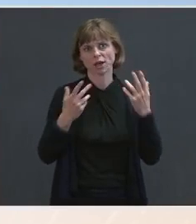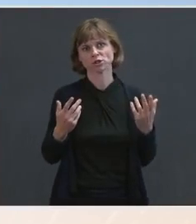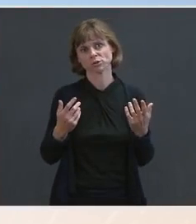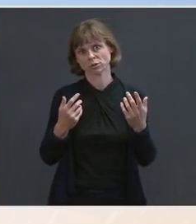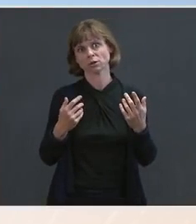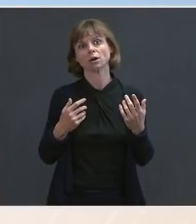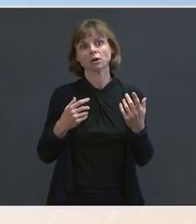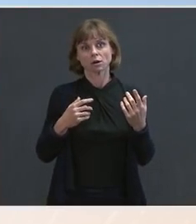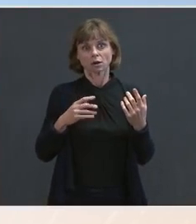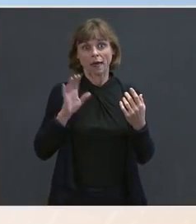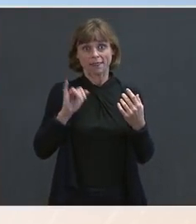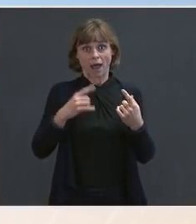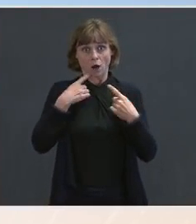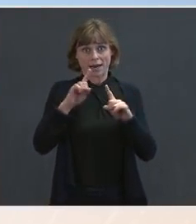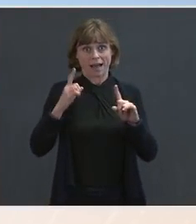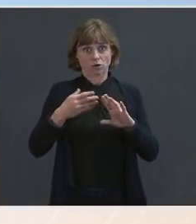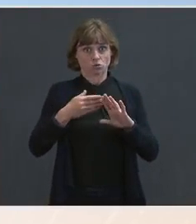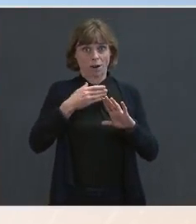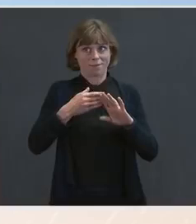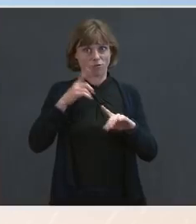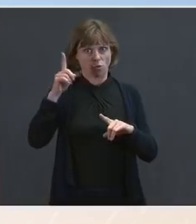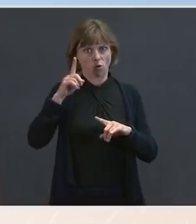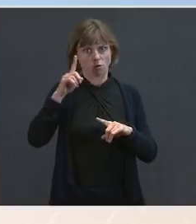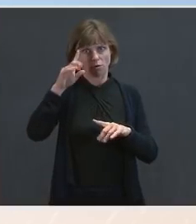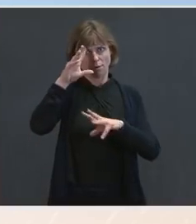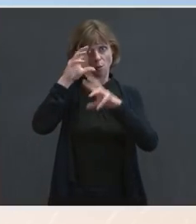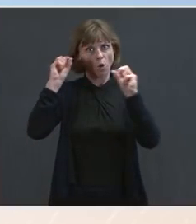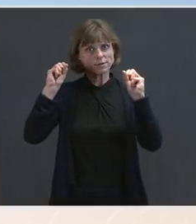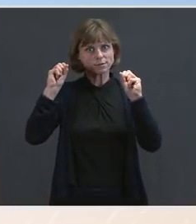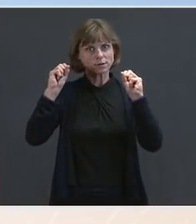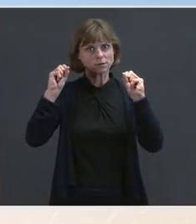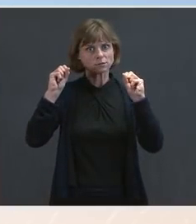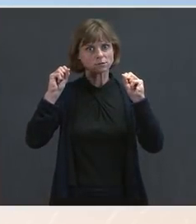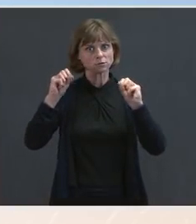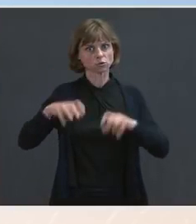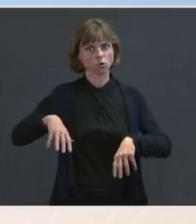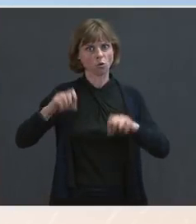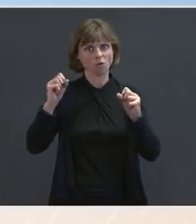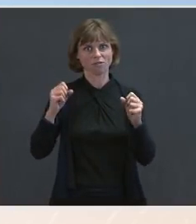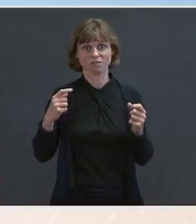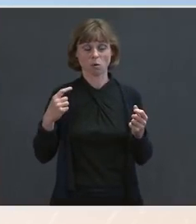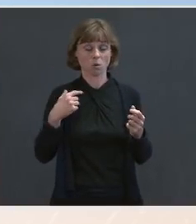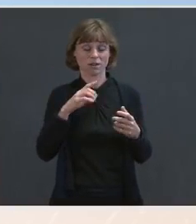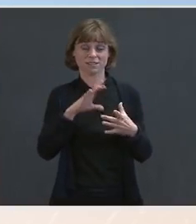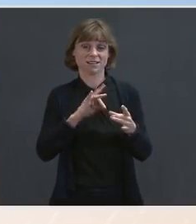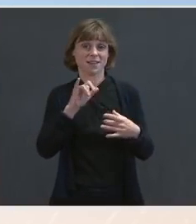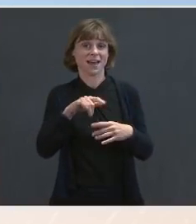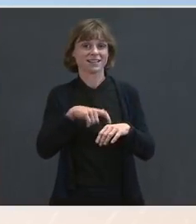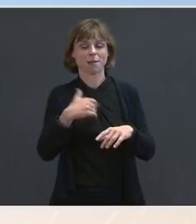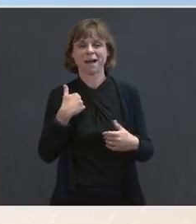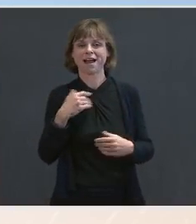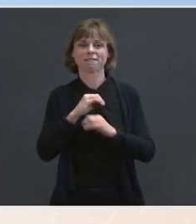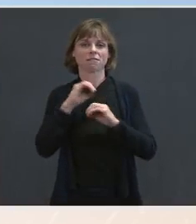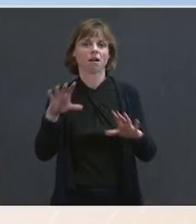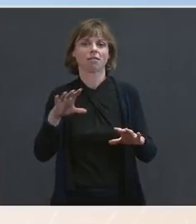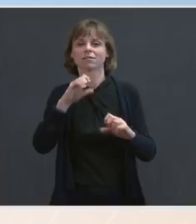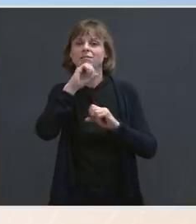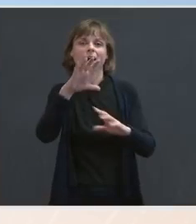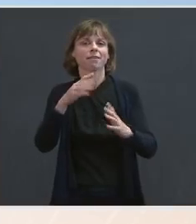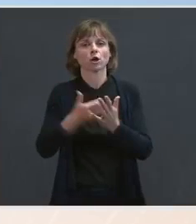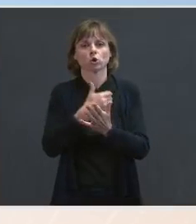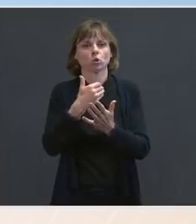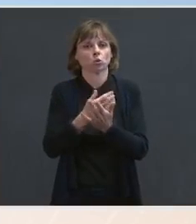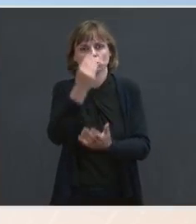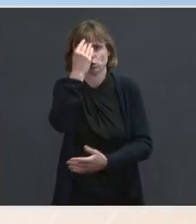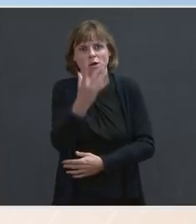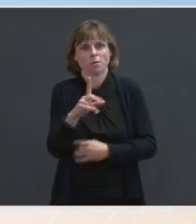that was announced shortly before he took office, I believe we spoke to that at the time. I don't think I have anything new to preview or convey to you about that. Thank